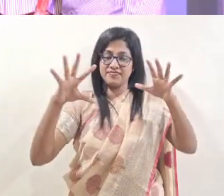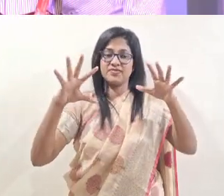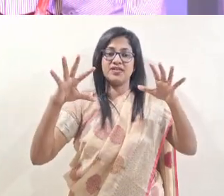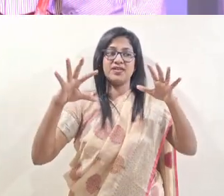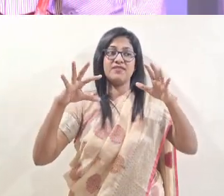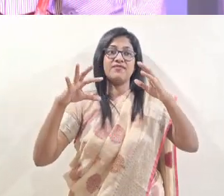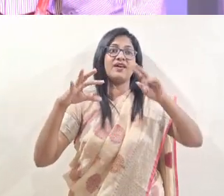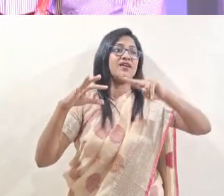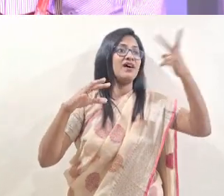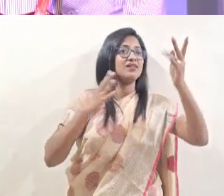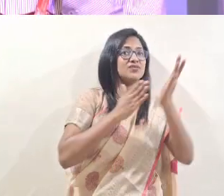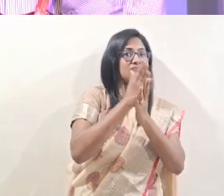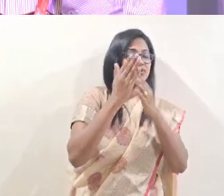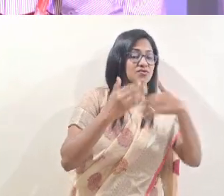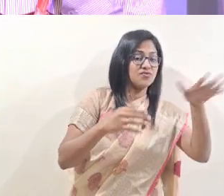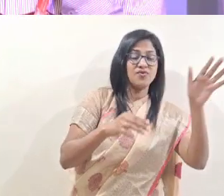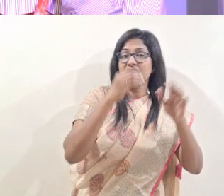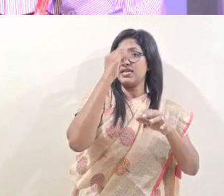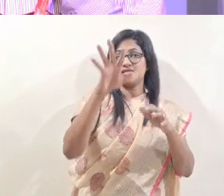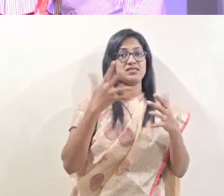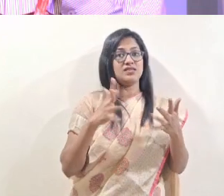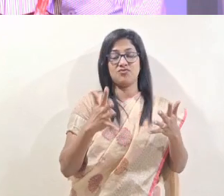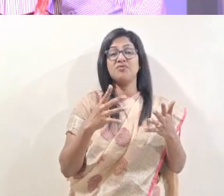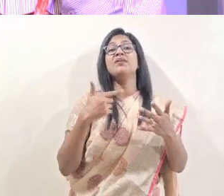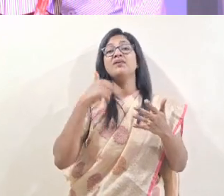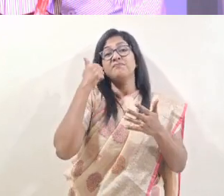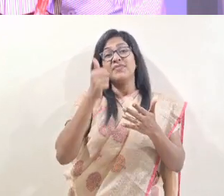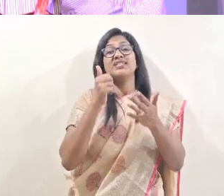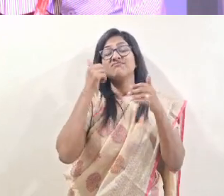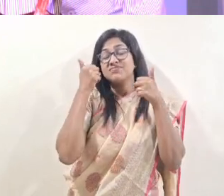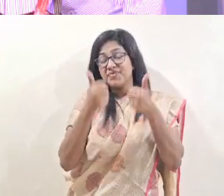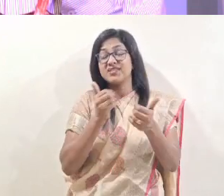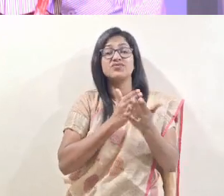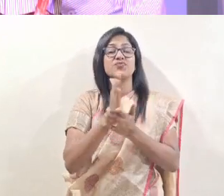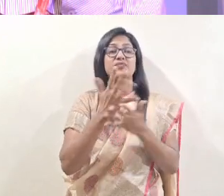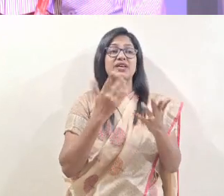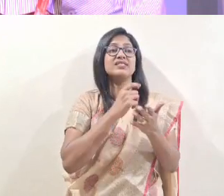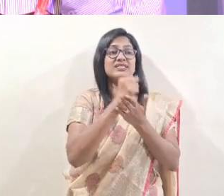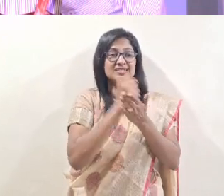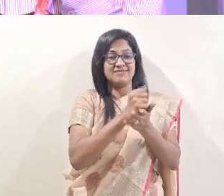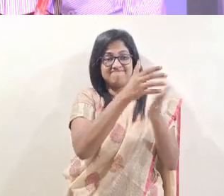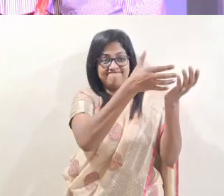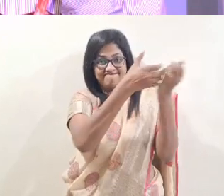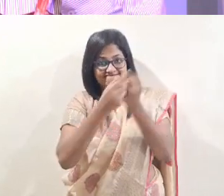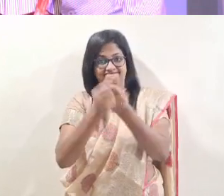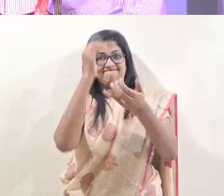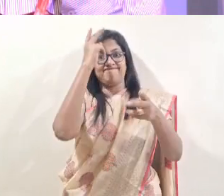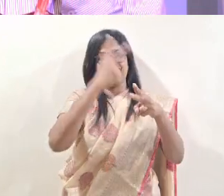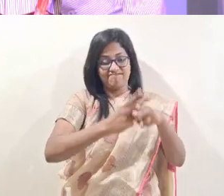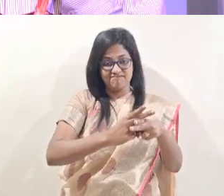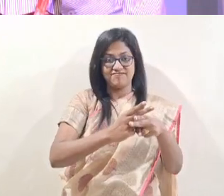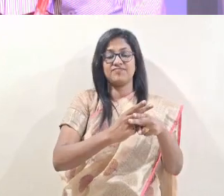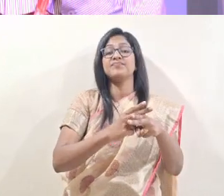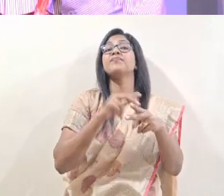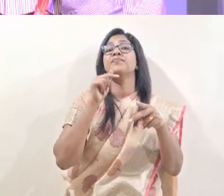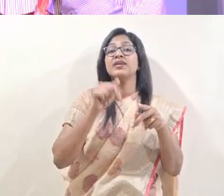not an easy thing. So the best thing to do is to try and retain them as much as possible. Now there are